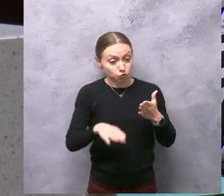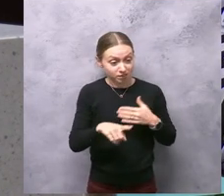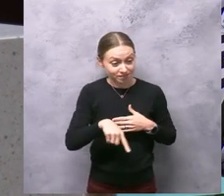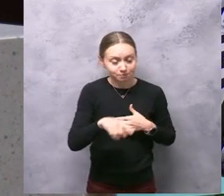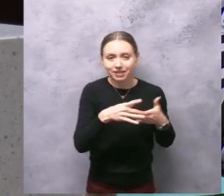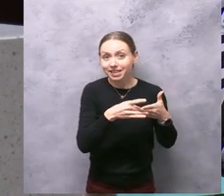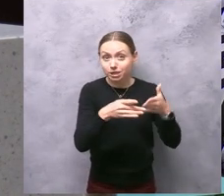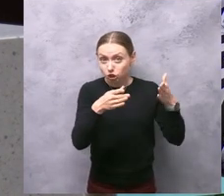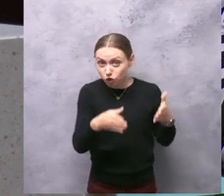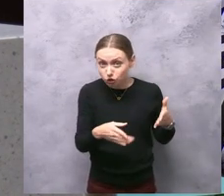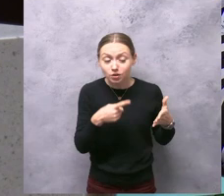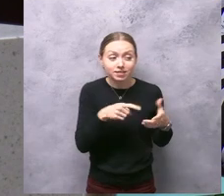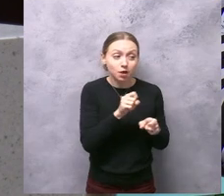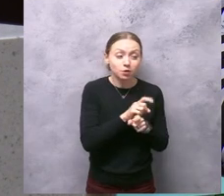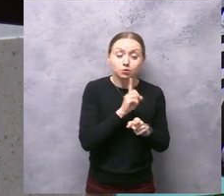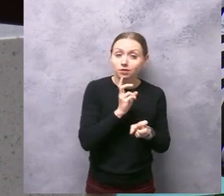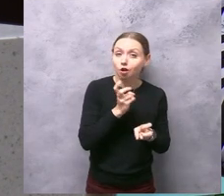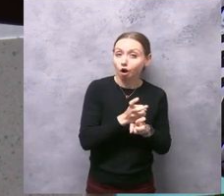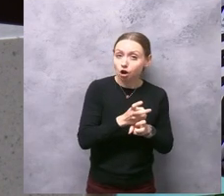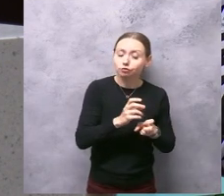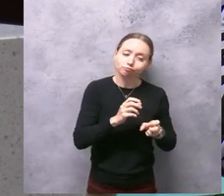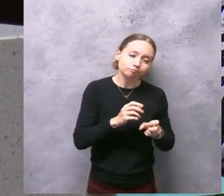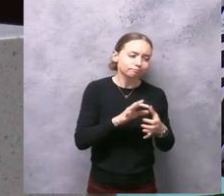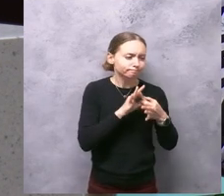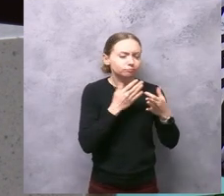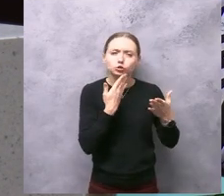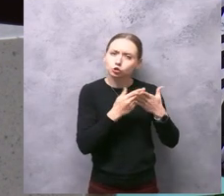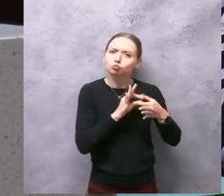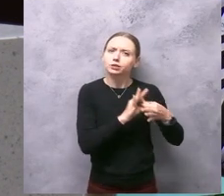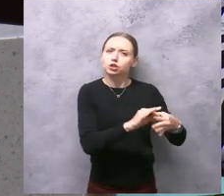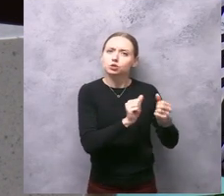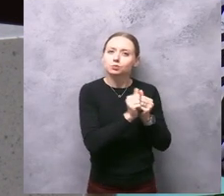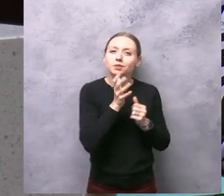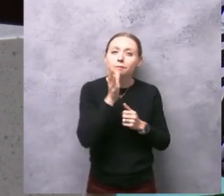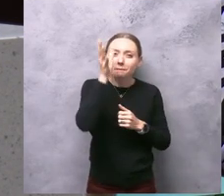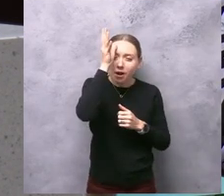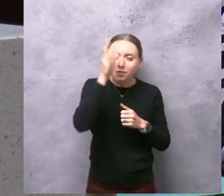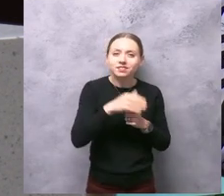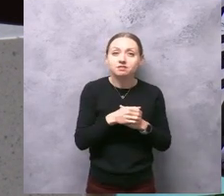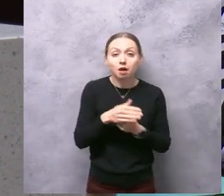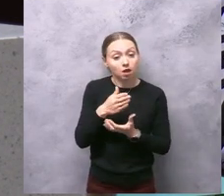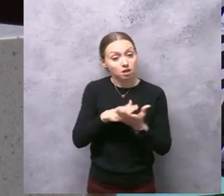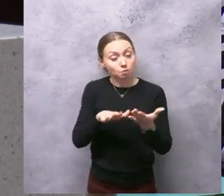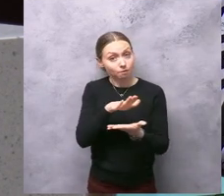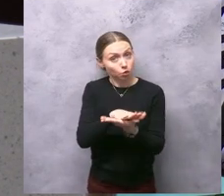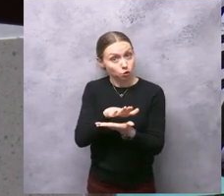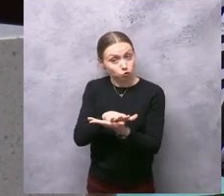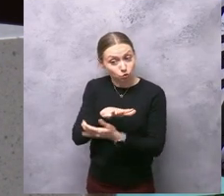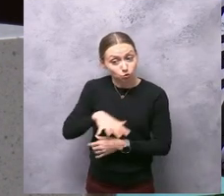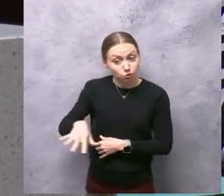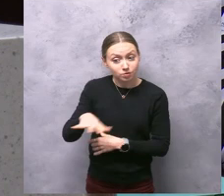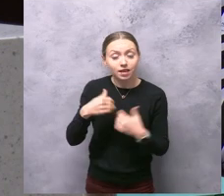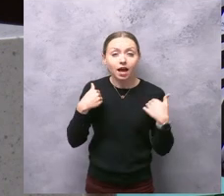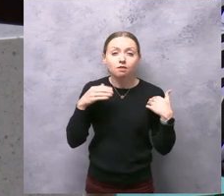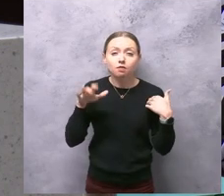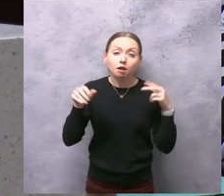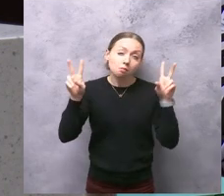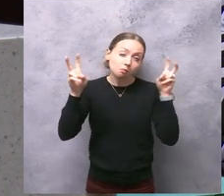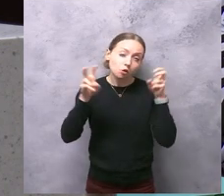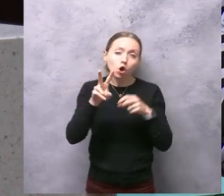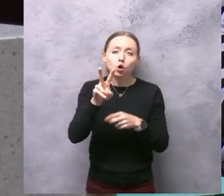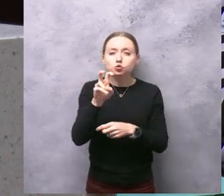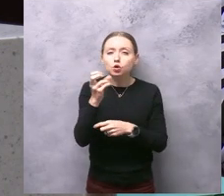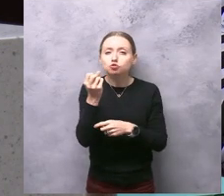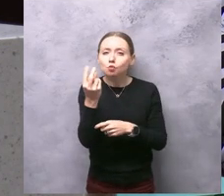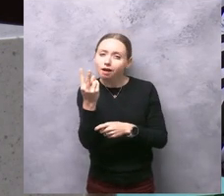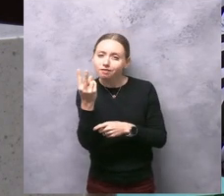They've worked really hard to form great relationships with parents. Some of the schools in the district take on that 212 mentality, so you'll hear